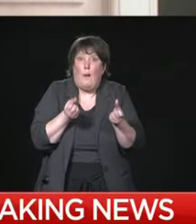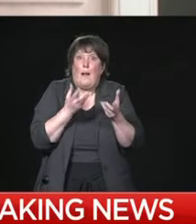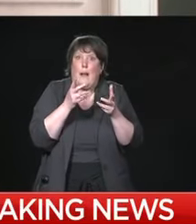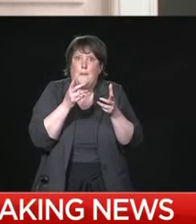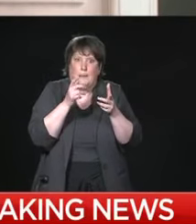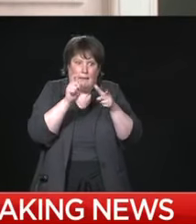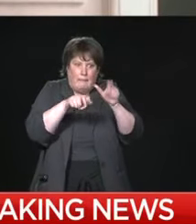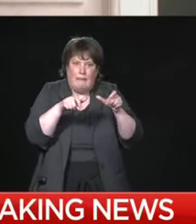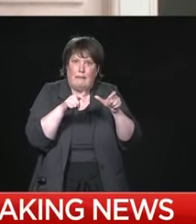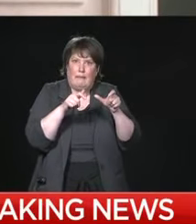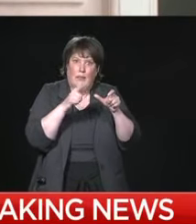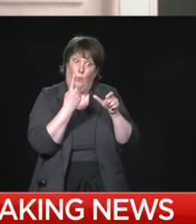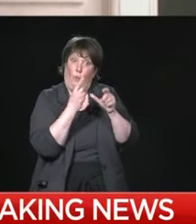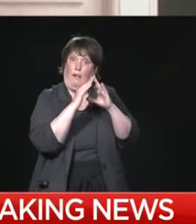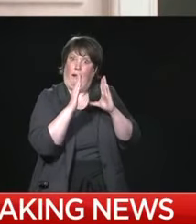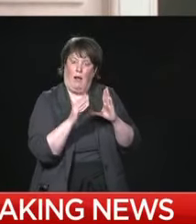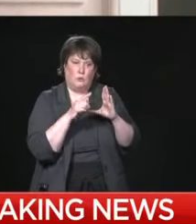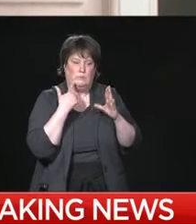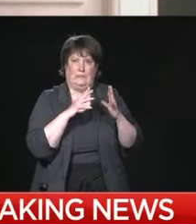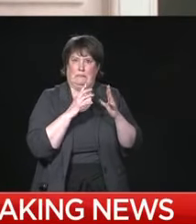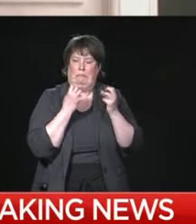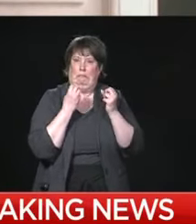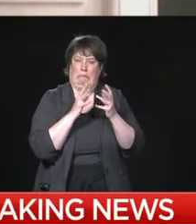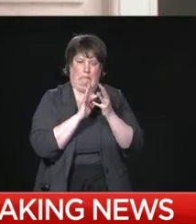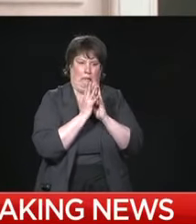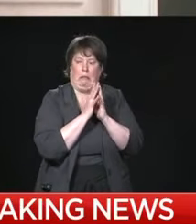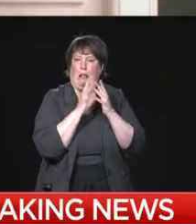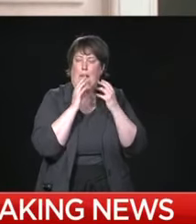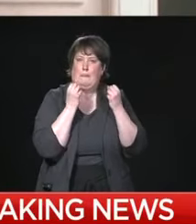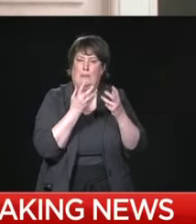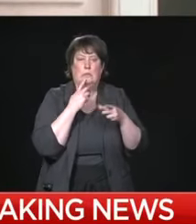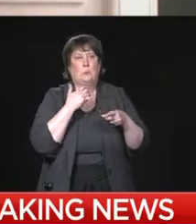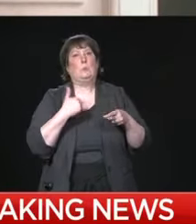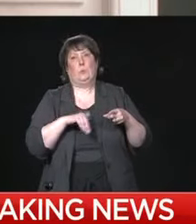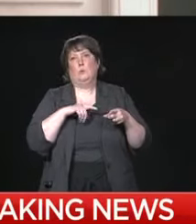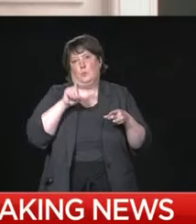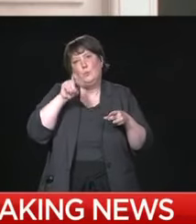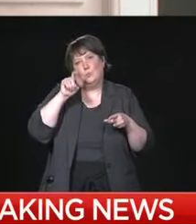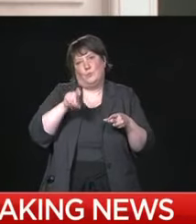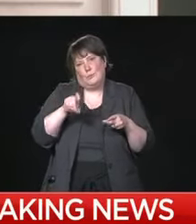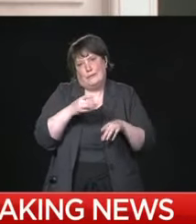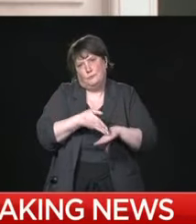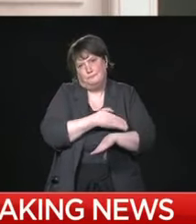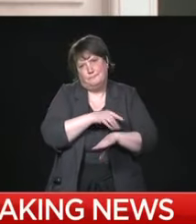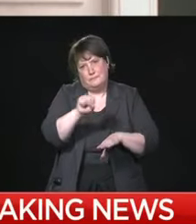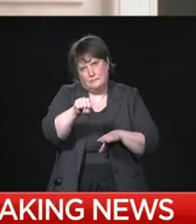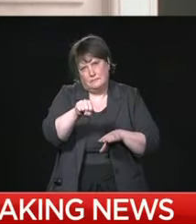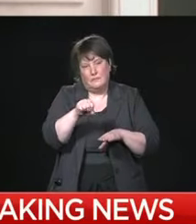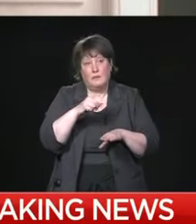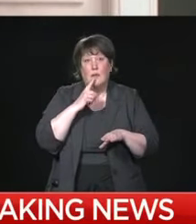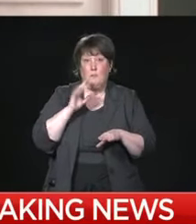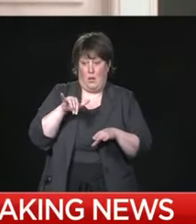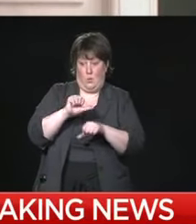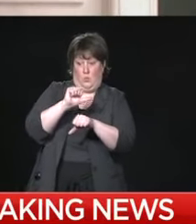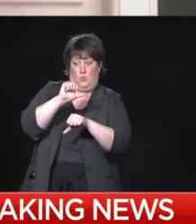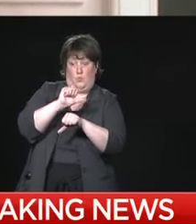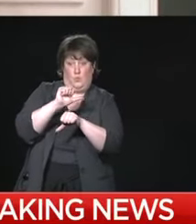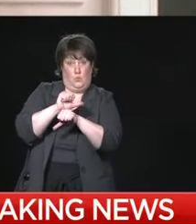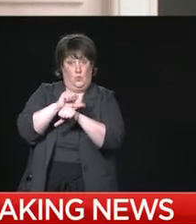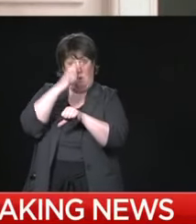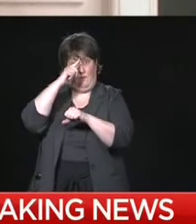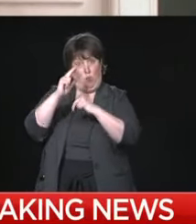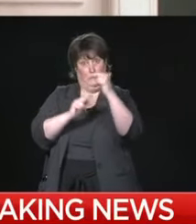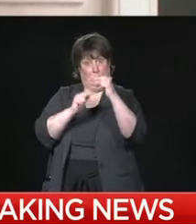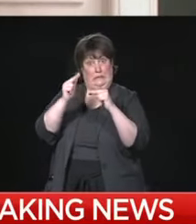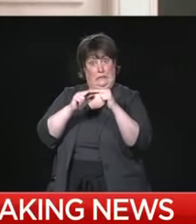per household. We know that there's a lot of things we need to do. Relative to the Trans Mountain Pipeline, I'm